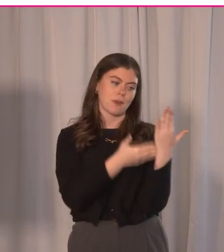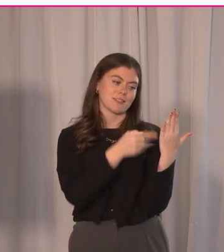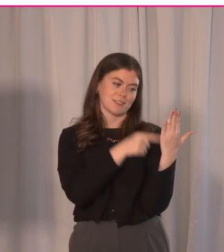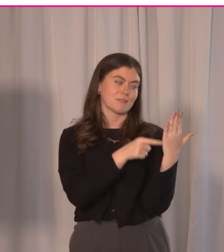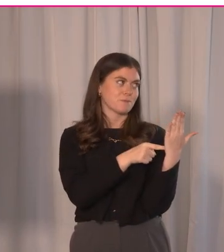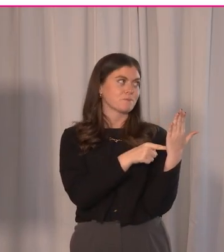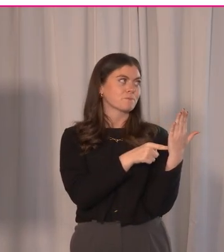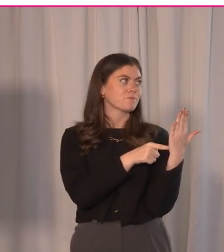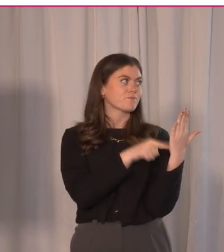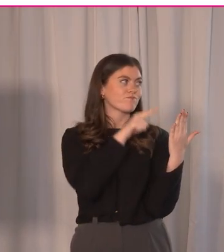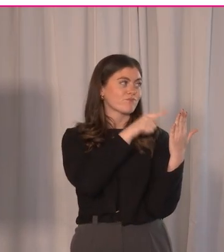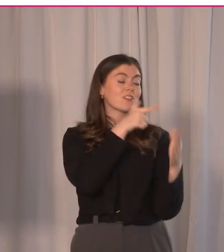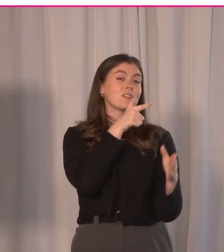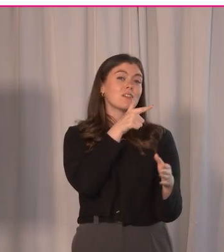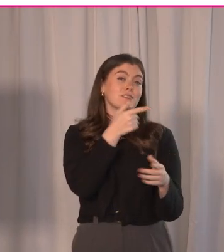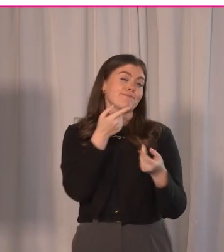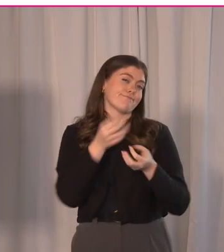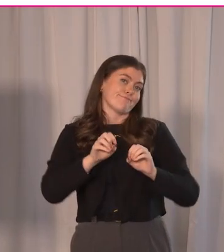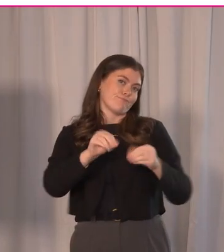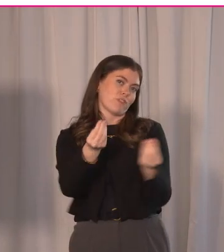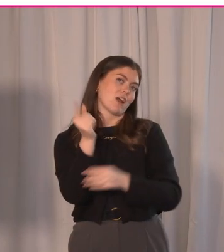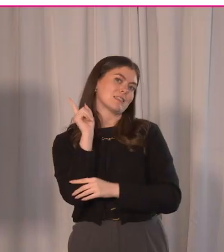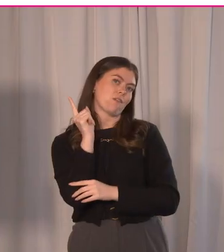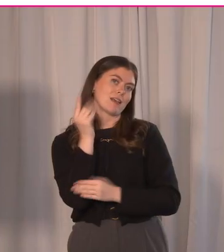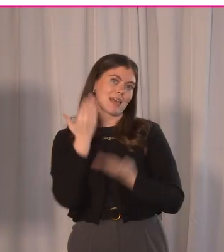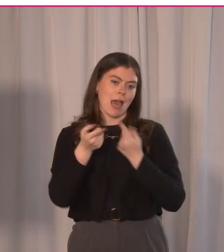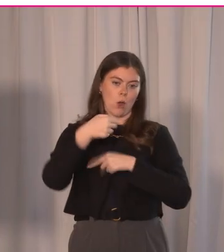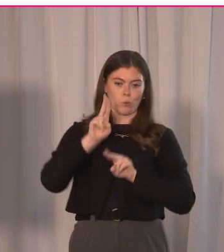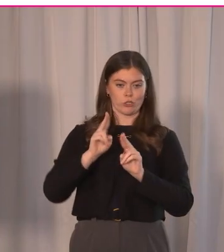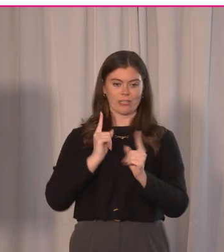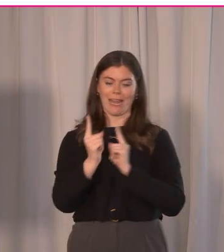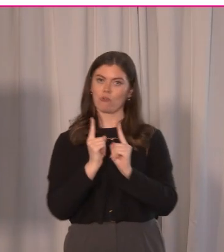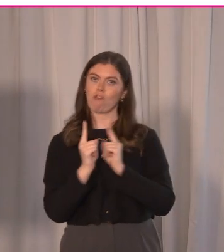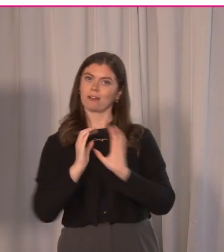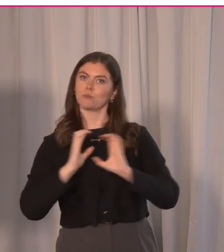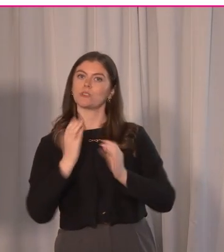terms, which offers advice to us on how we should be interacting.